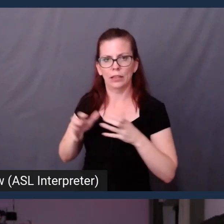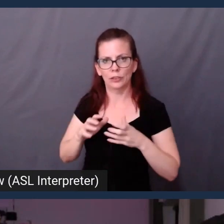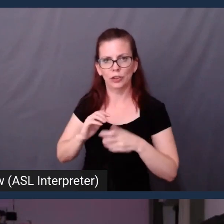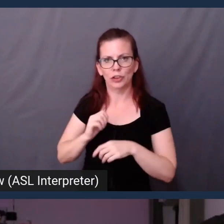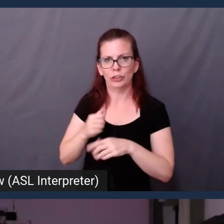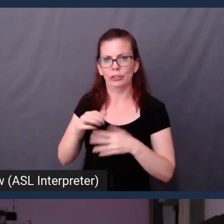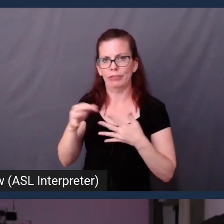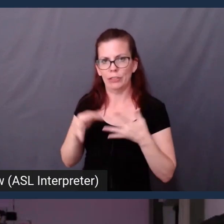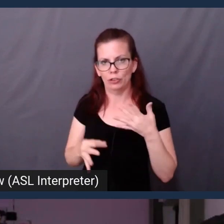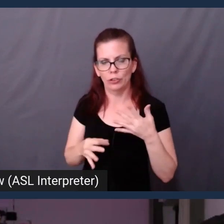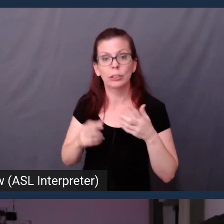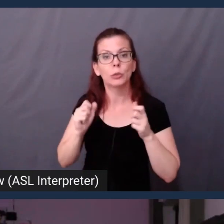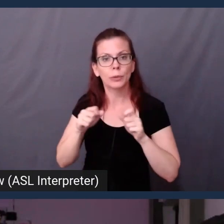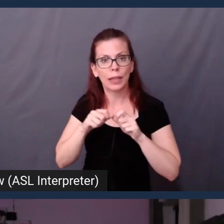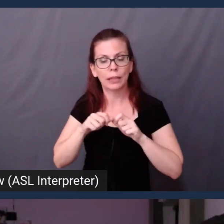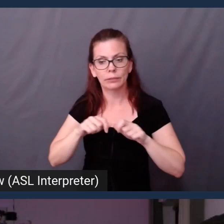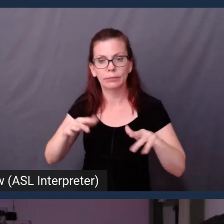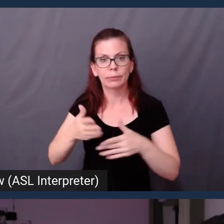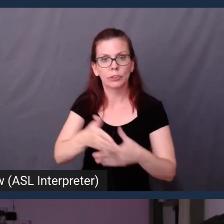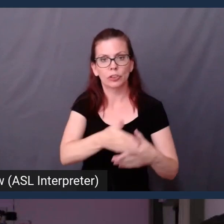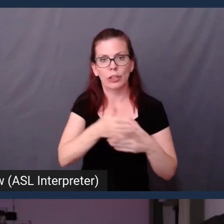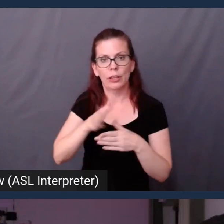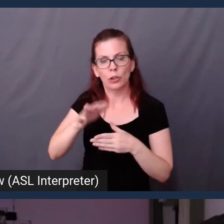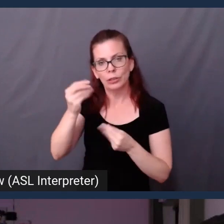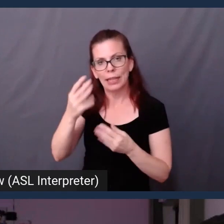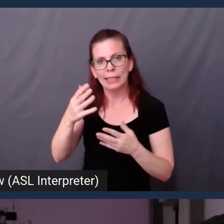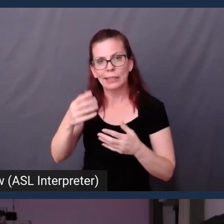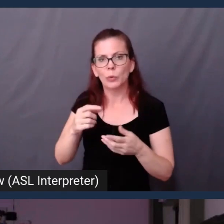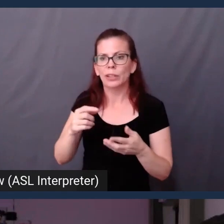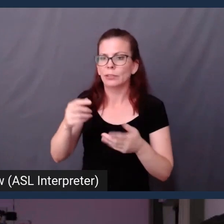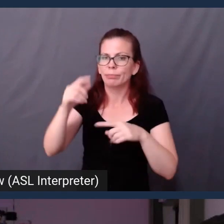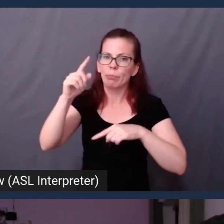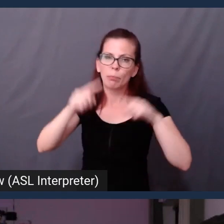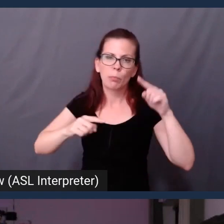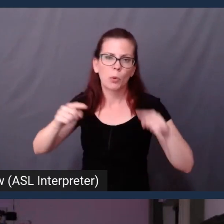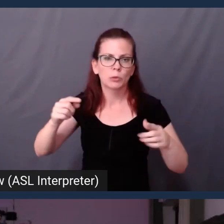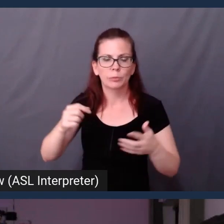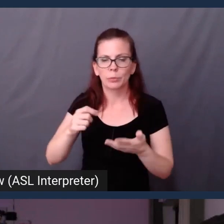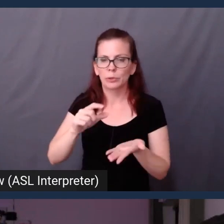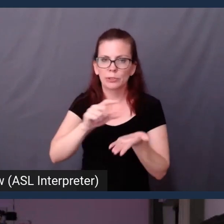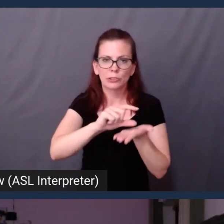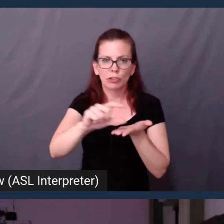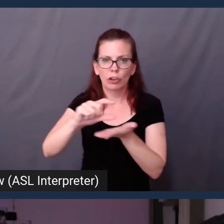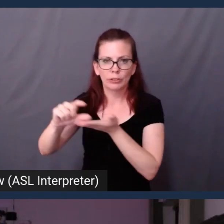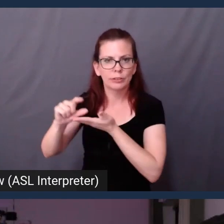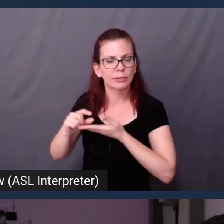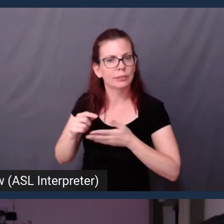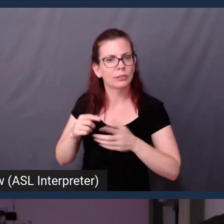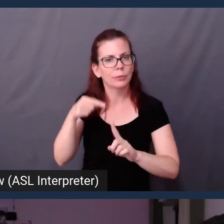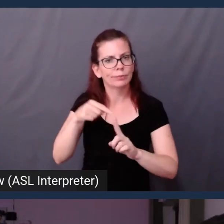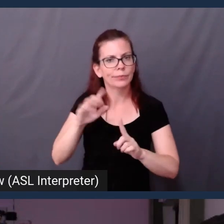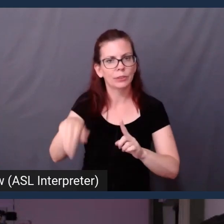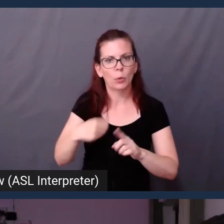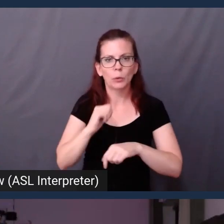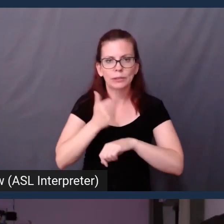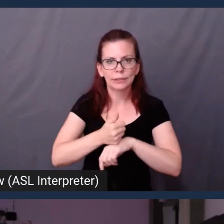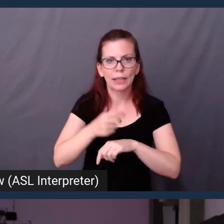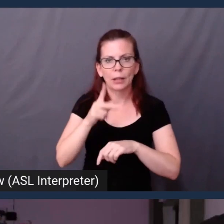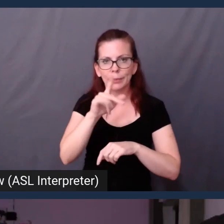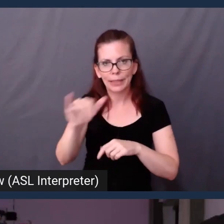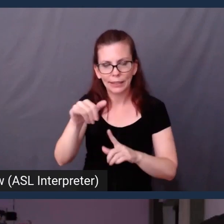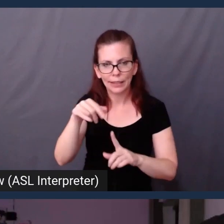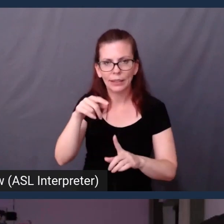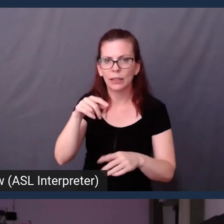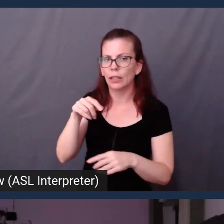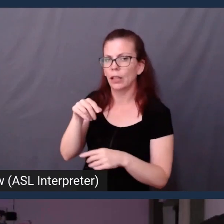your data across multiple shards. So each shard essentially represents its own set of keys, and the Redis has a